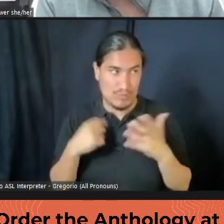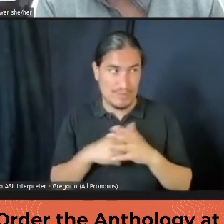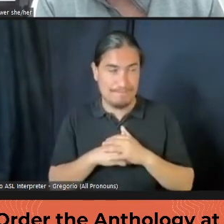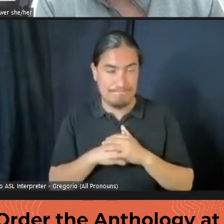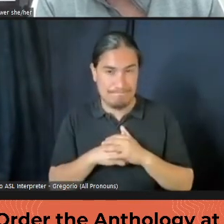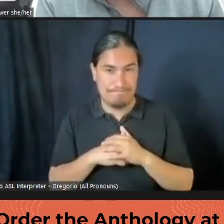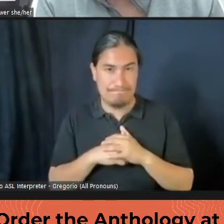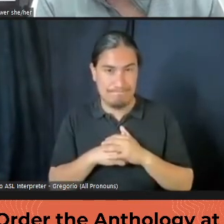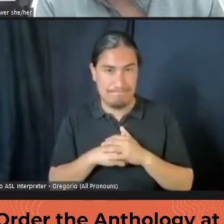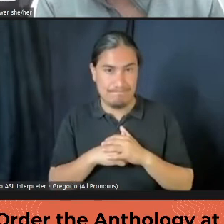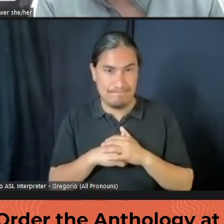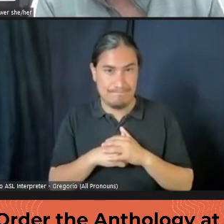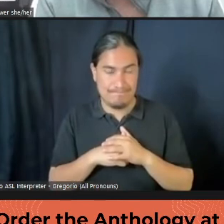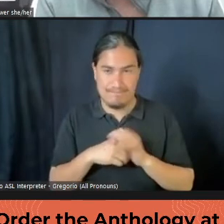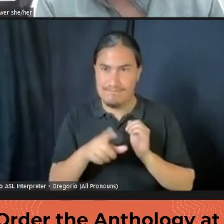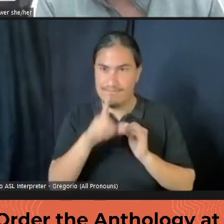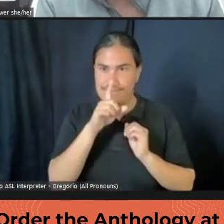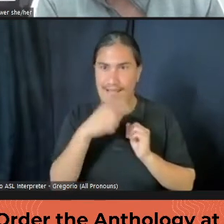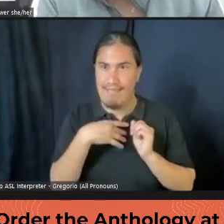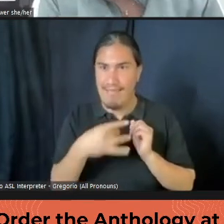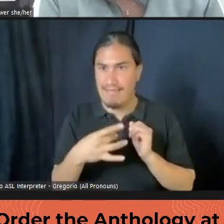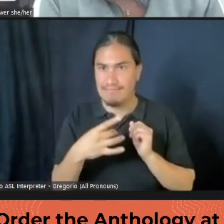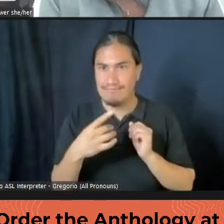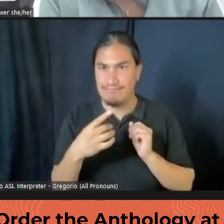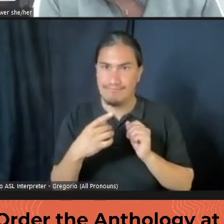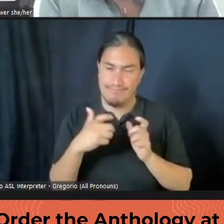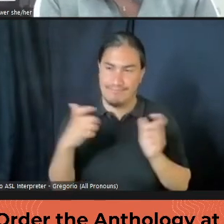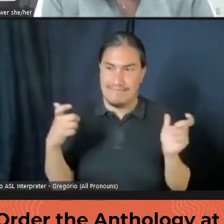I love big questions.